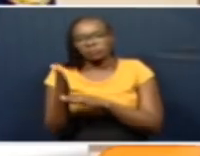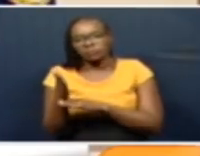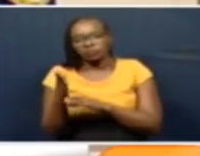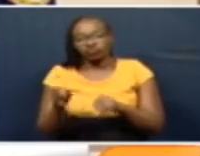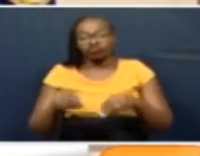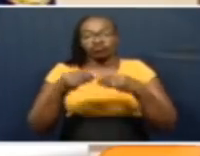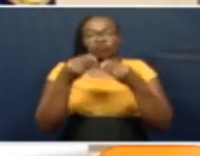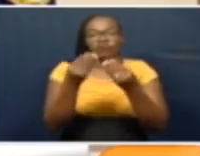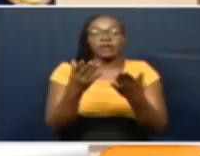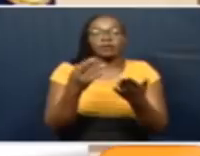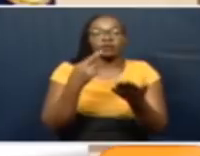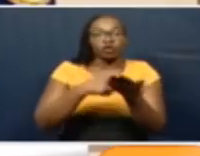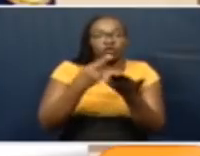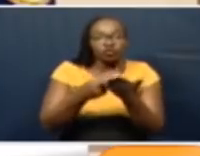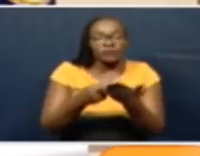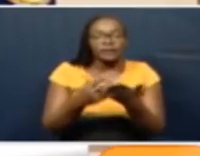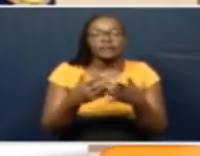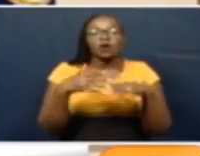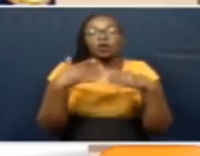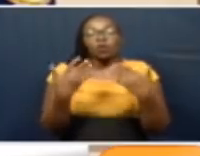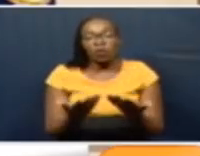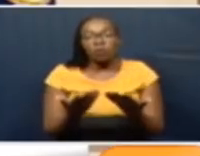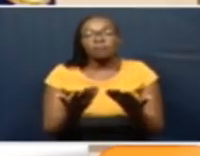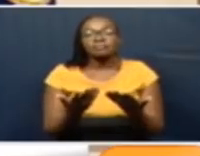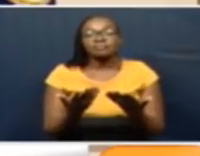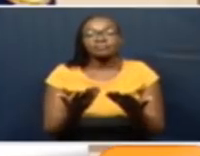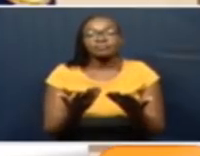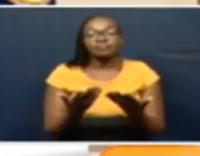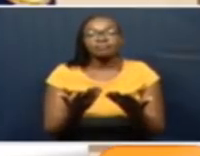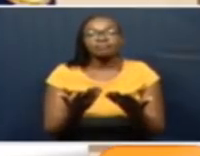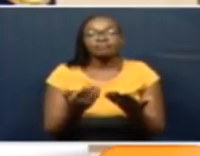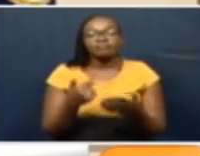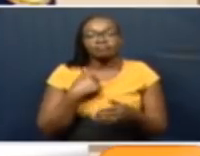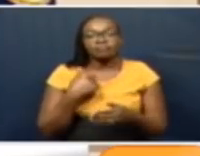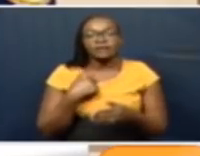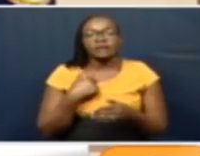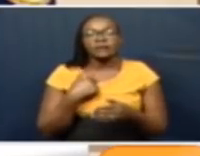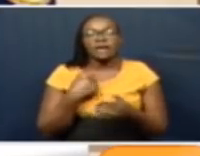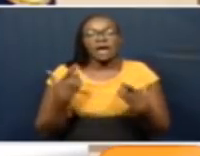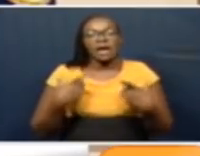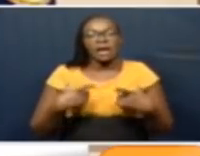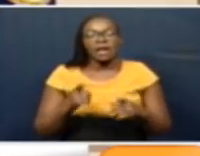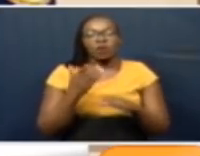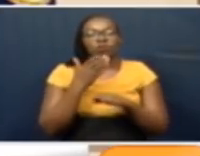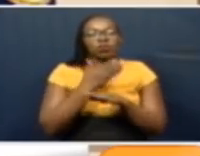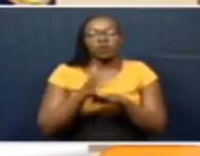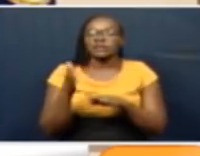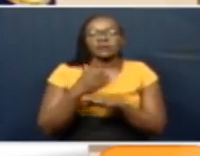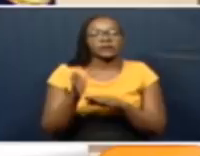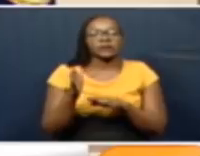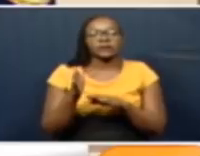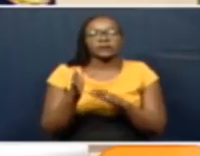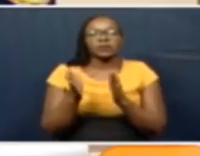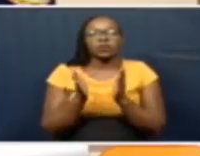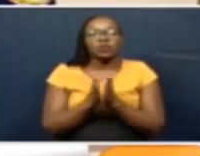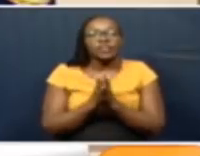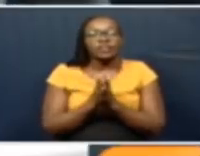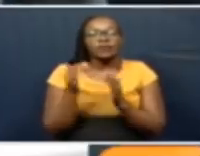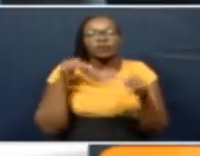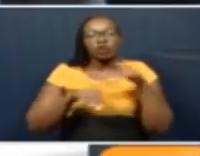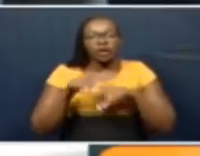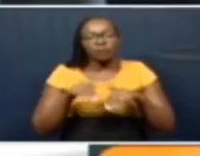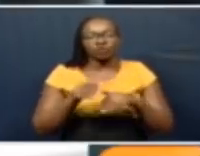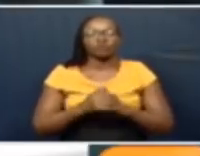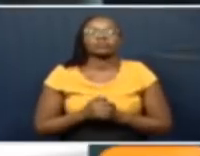provisioning of resources, nor will I tolerate waste and corruption.